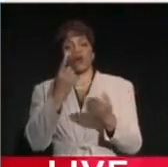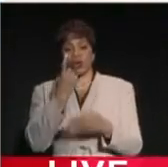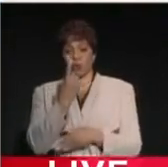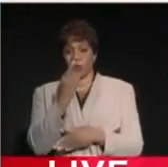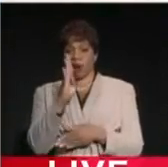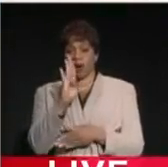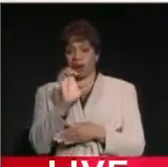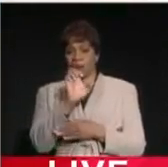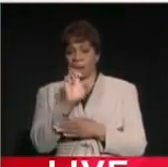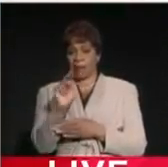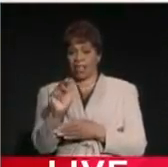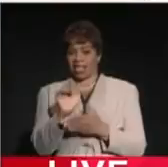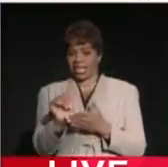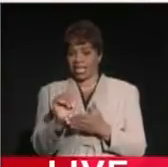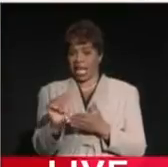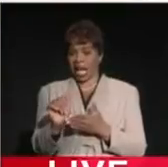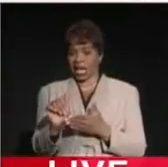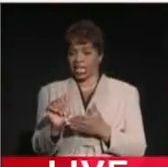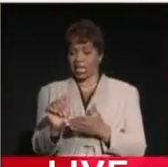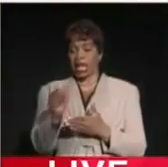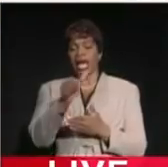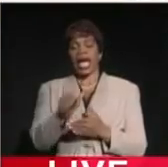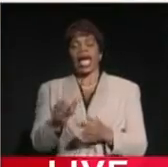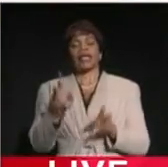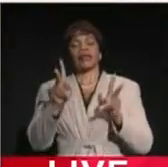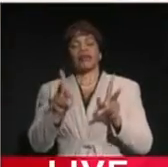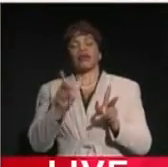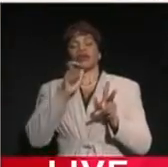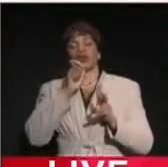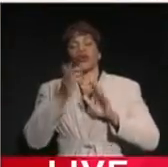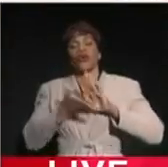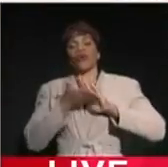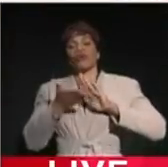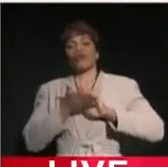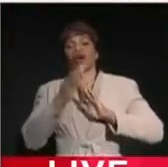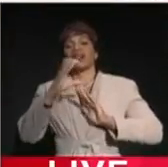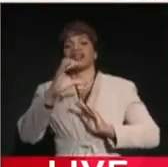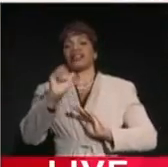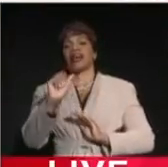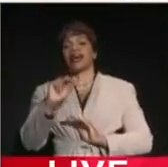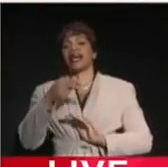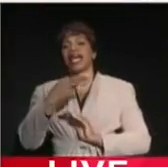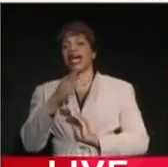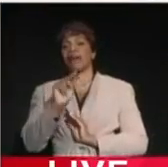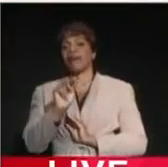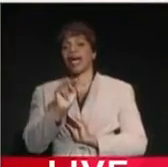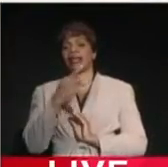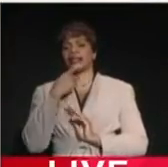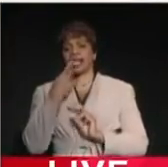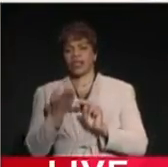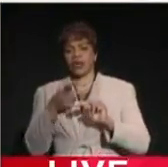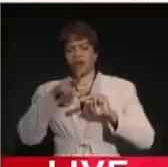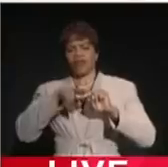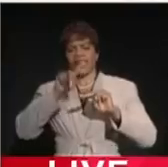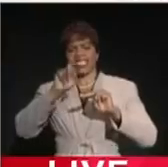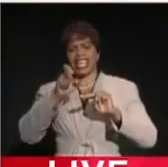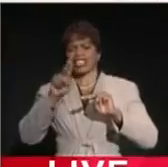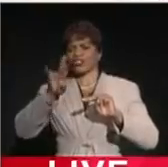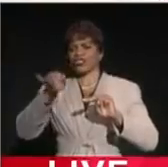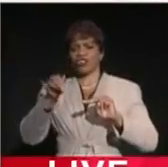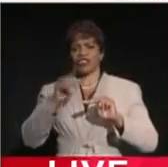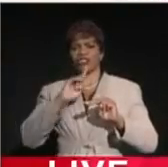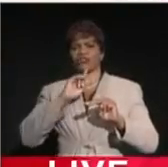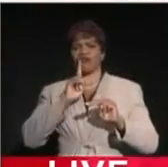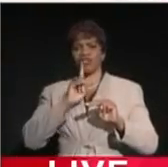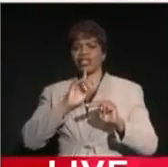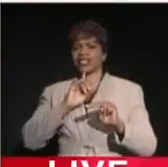say only $1 billion. Anybody who runs a campaign that says they're going to raise taxes in New Jersey is simply out of touch with New Jerseyans.